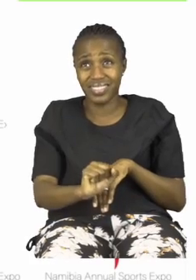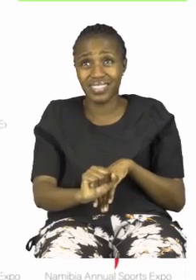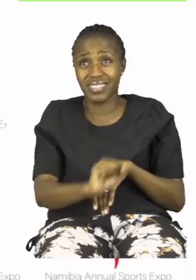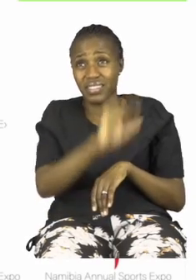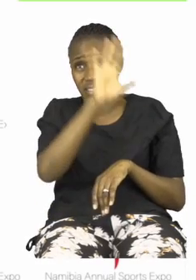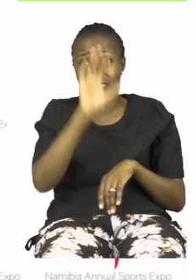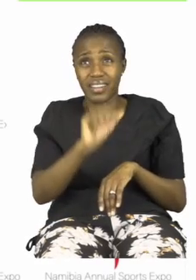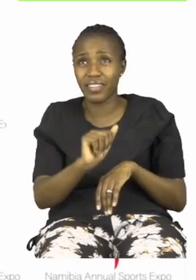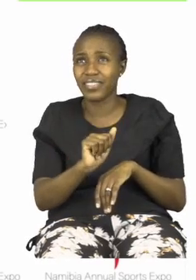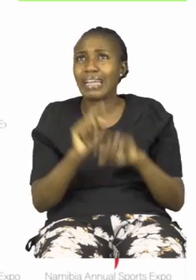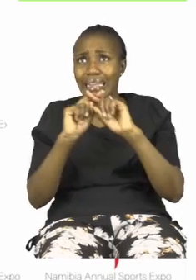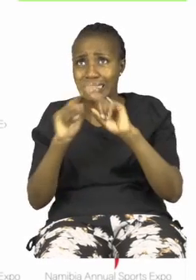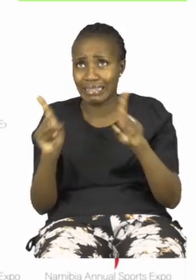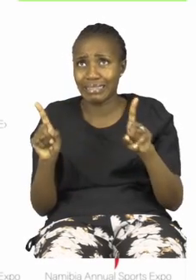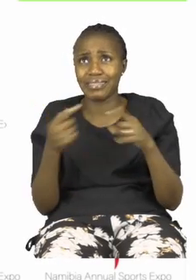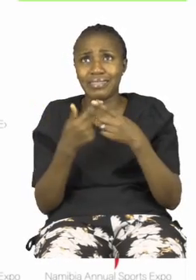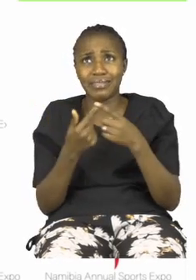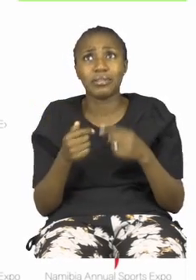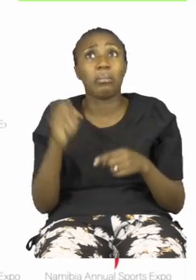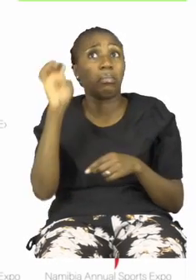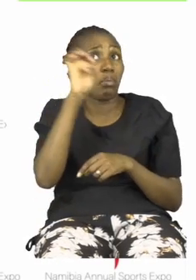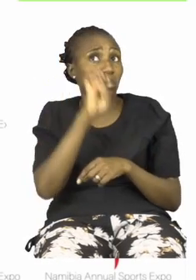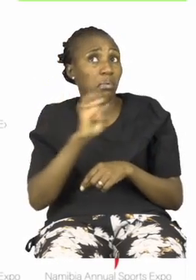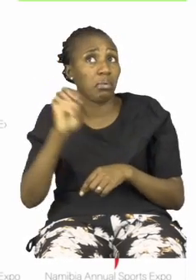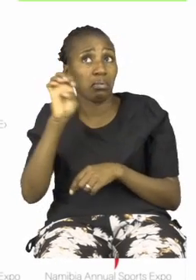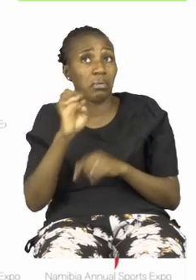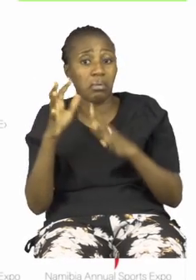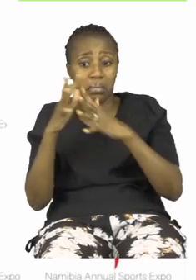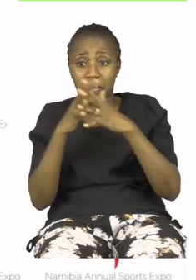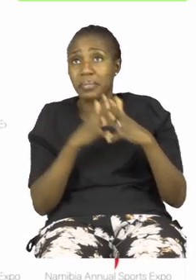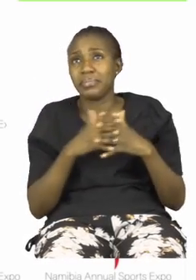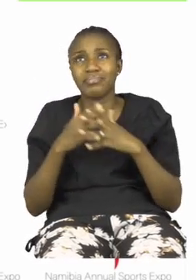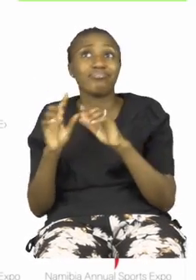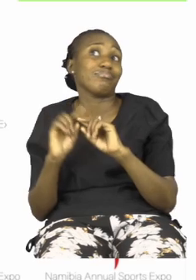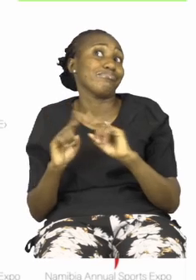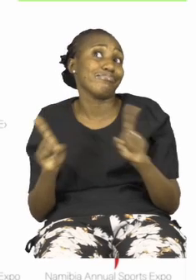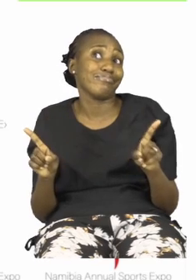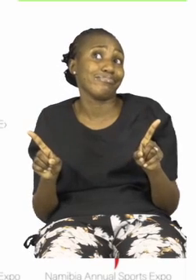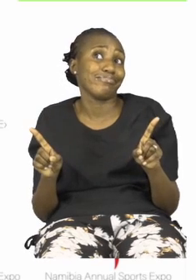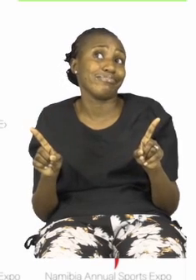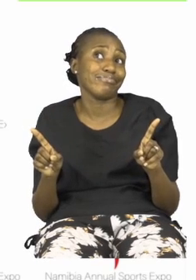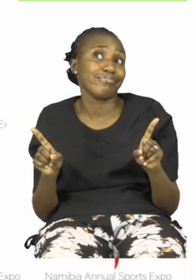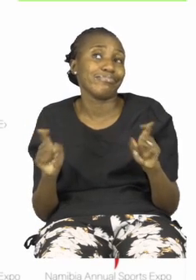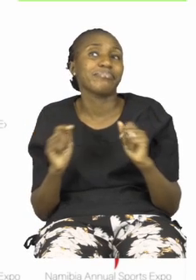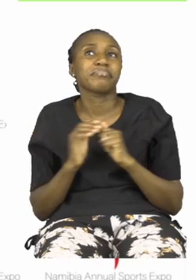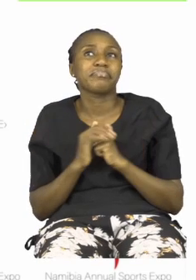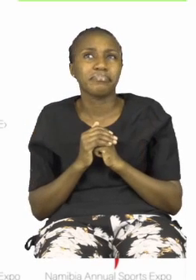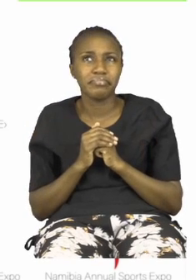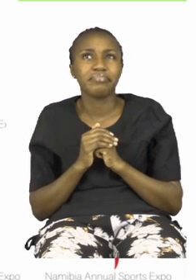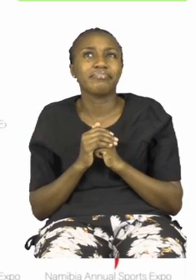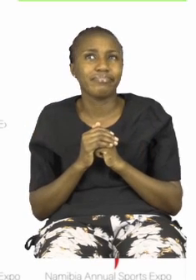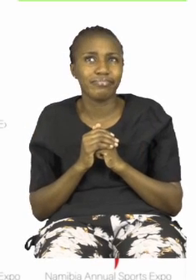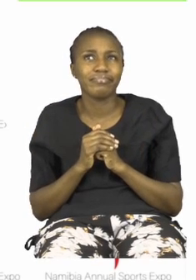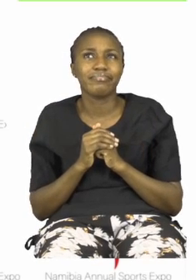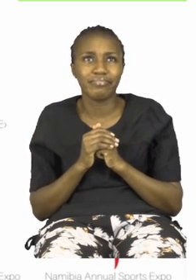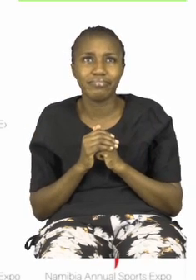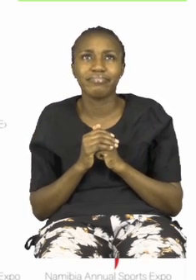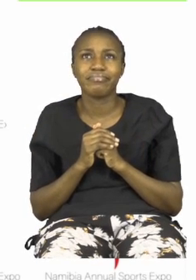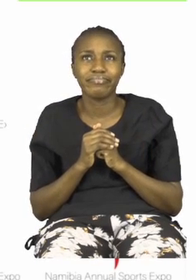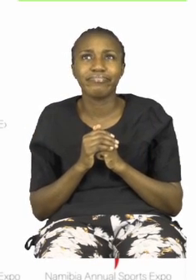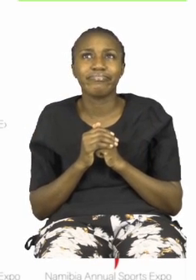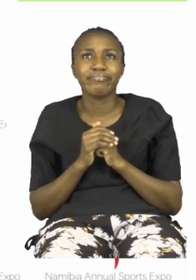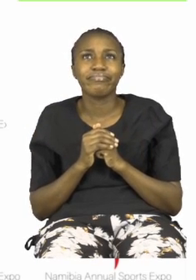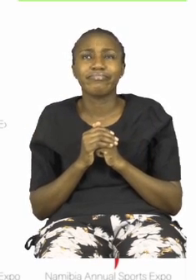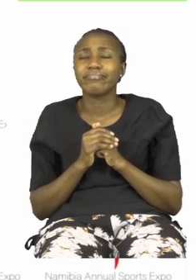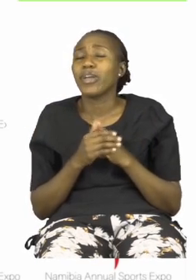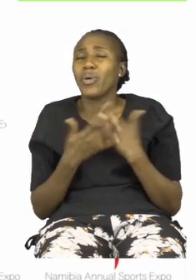games that are more popular in Europe or America or the Asian region. So it's a vast discussion. It sounds